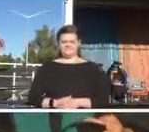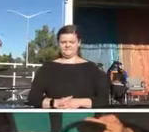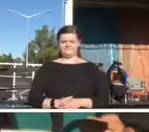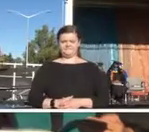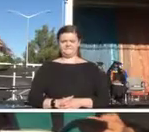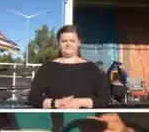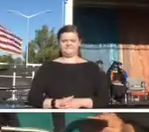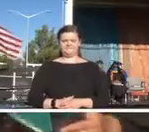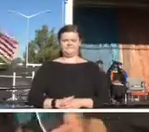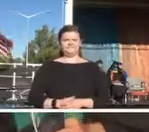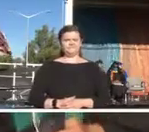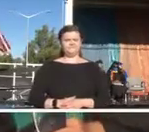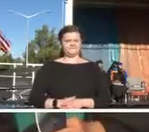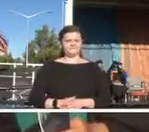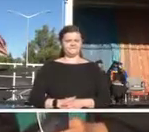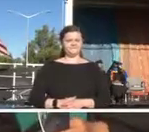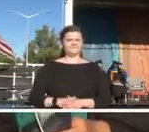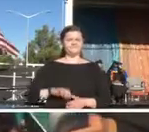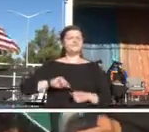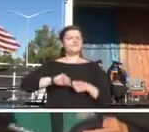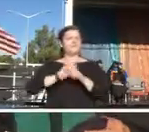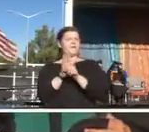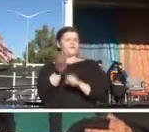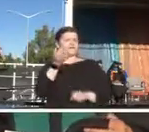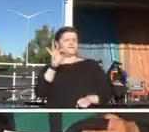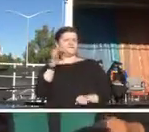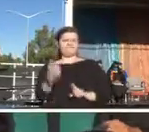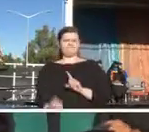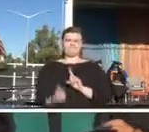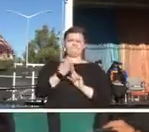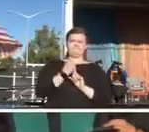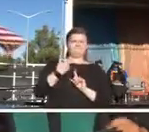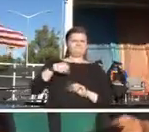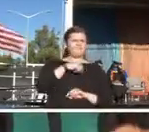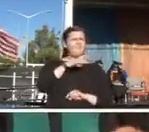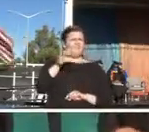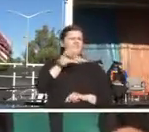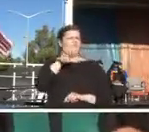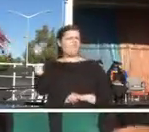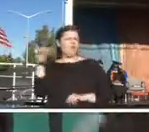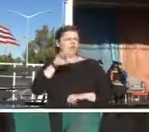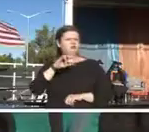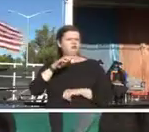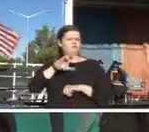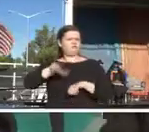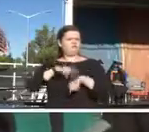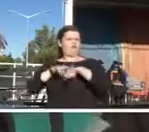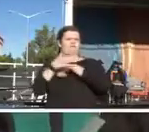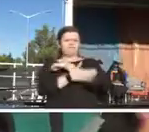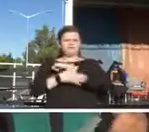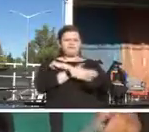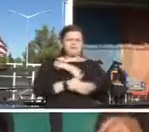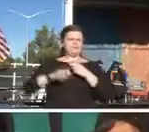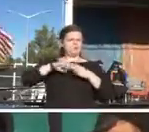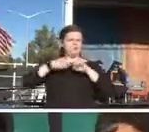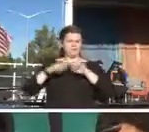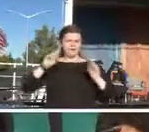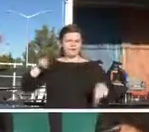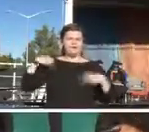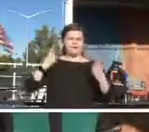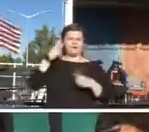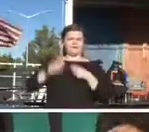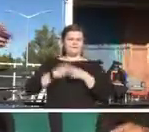We have all been impacted by COVID-19 and other national issues in some way during the past 18 months, and